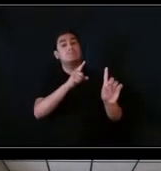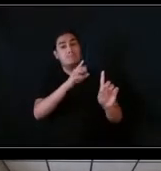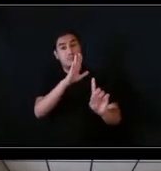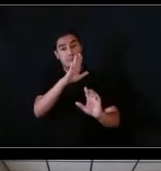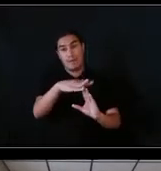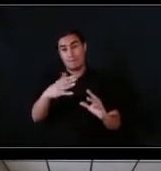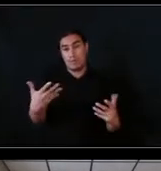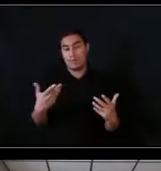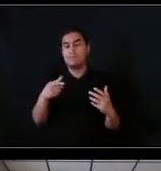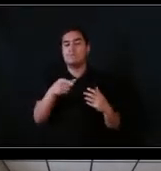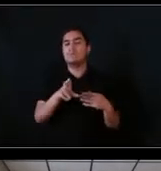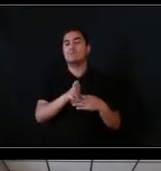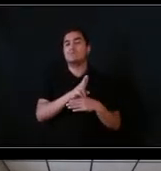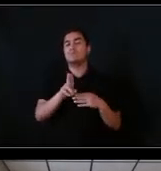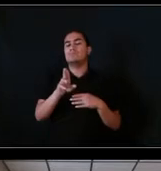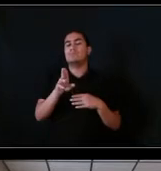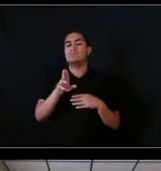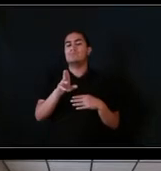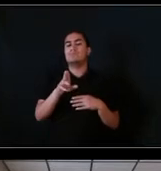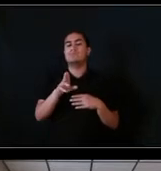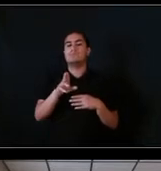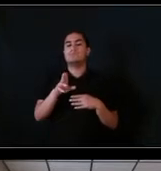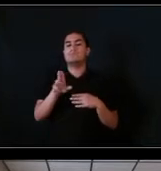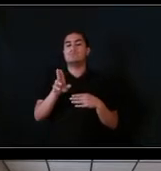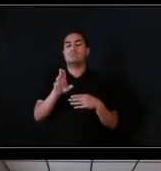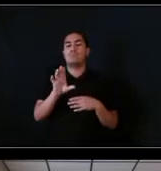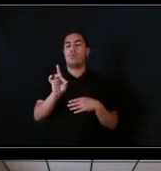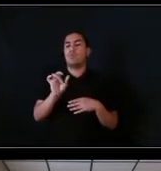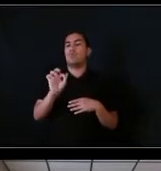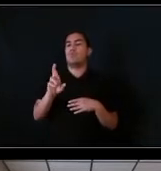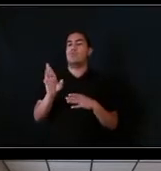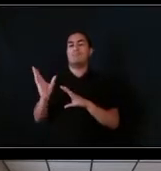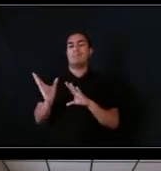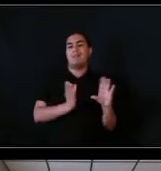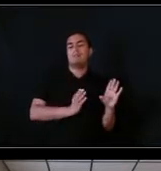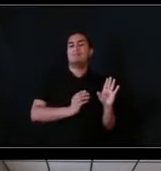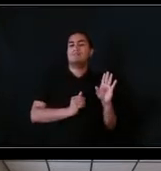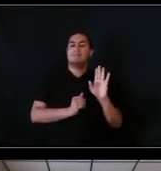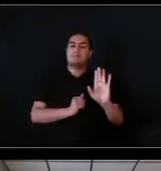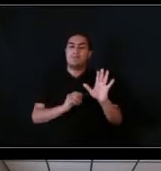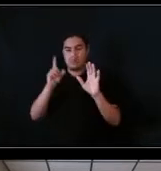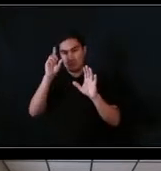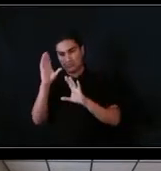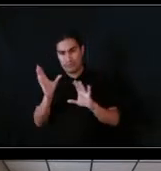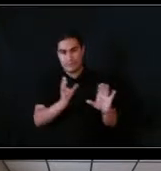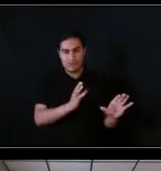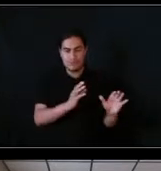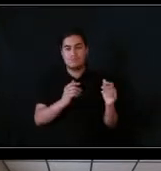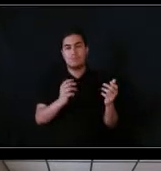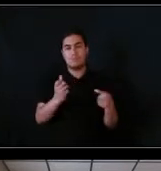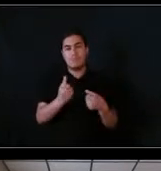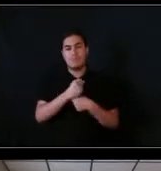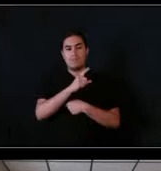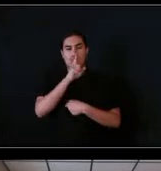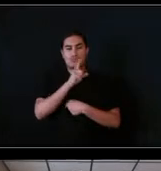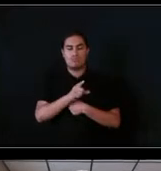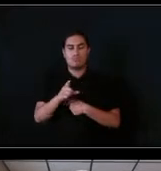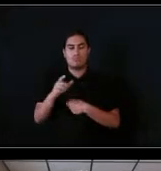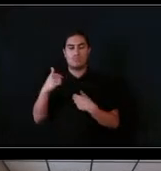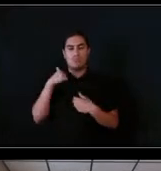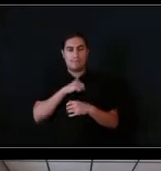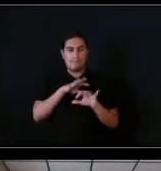utilizing the um the the quarter plans and the needs and the strategies that are identified we want to make sure that we're capturing those